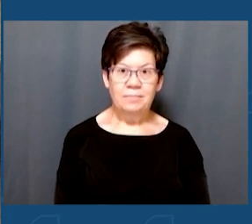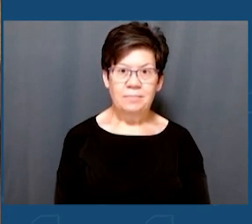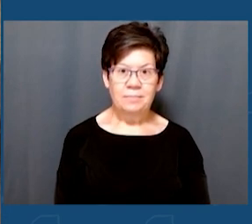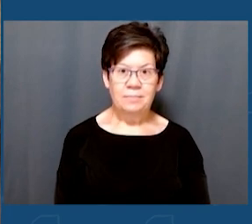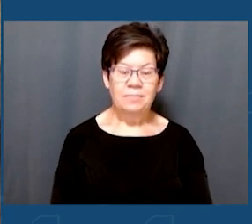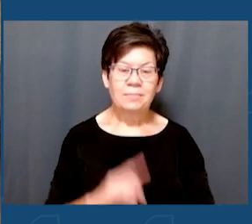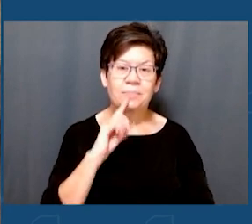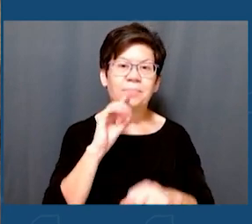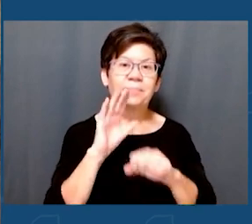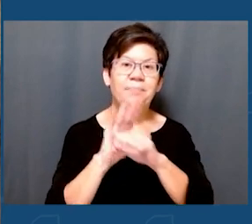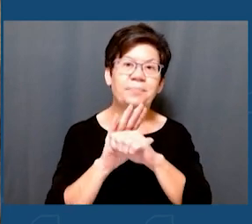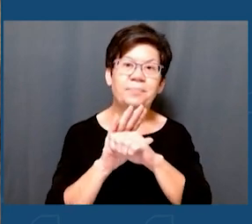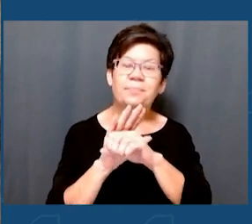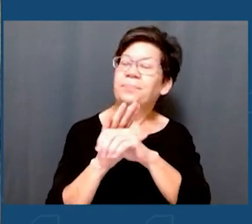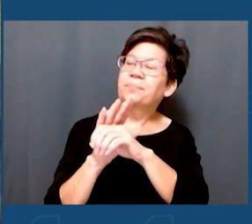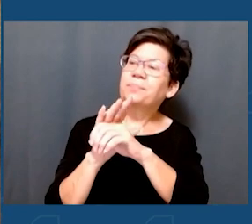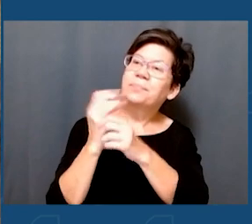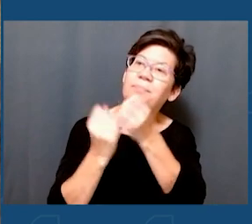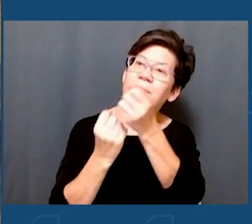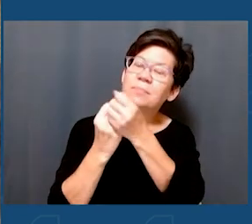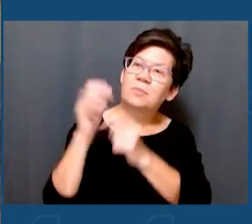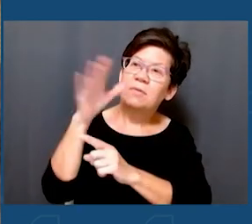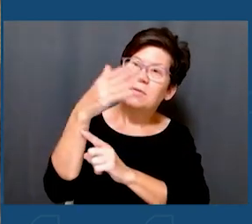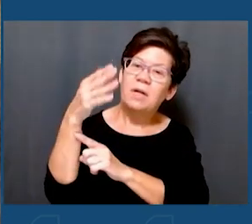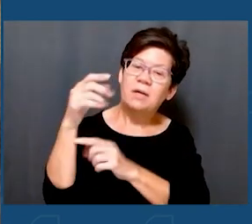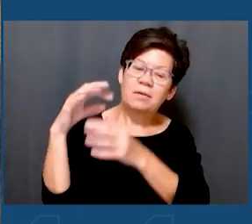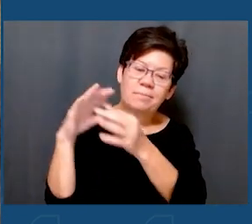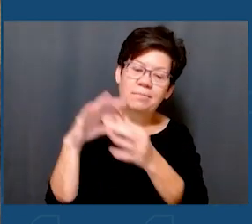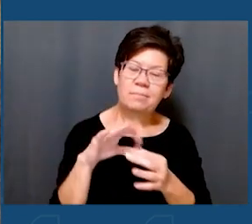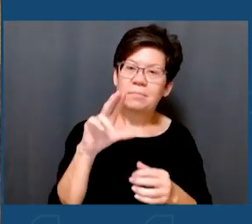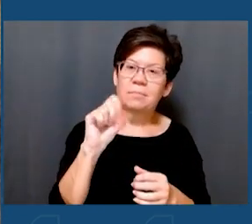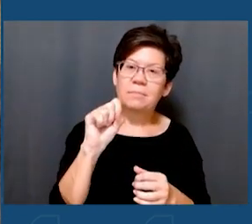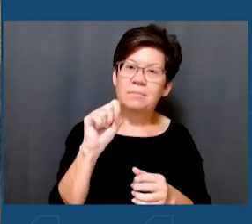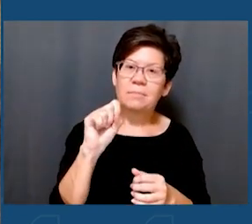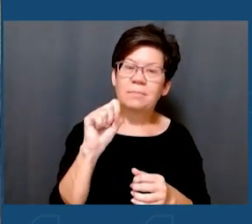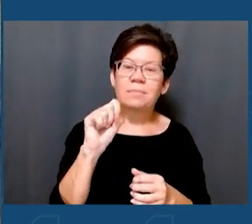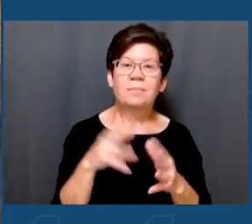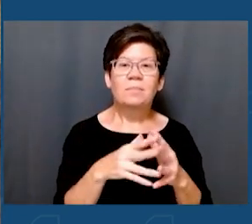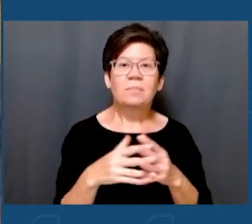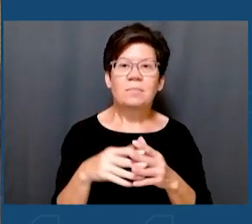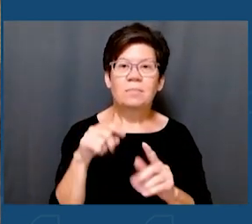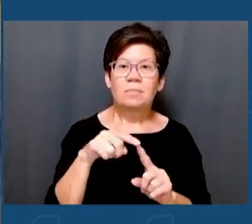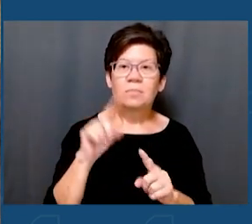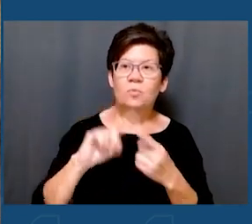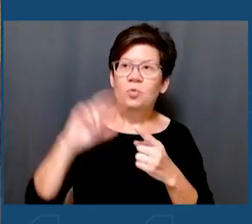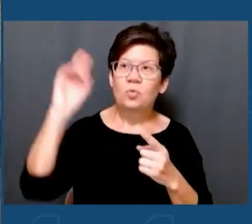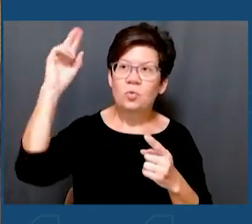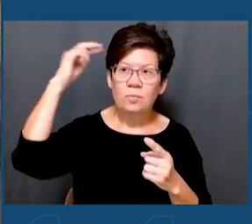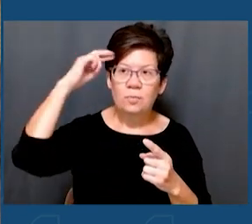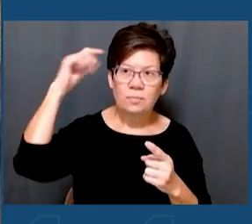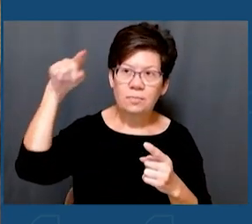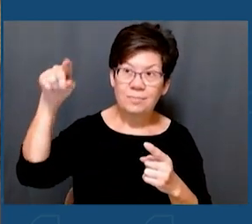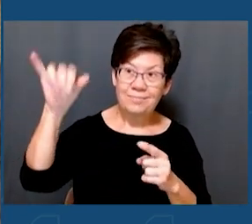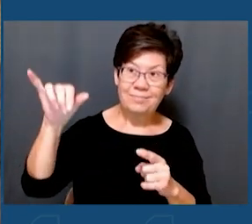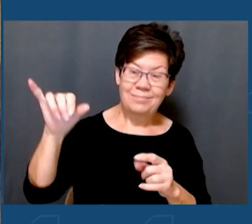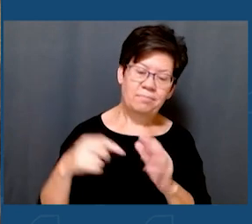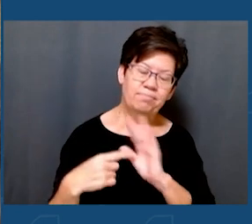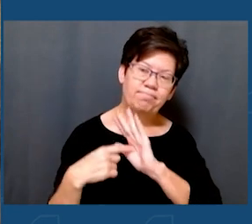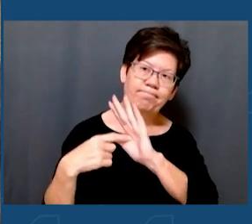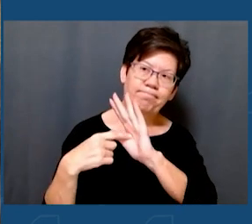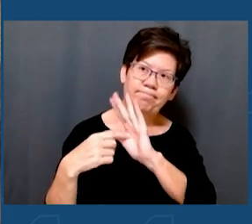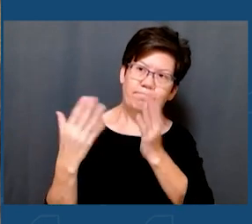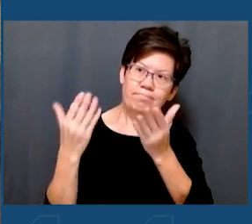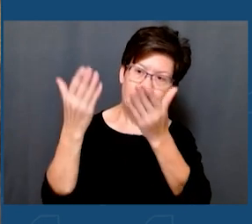I pledge allegiance to the flag of the United States of America and to the republic for which it stands, one